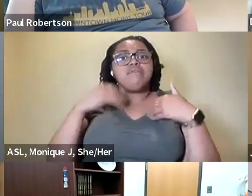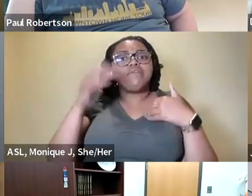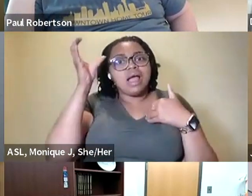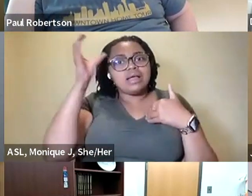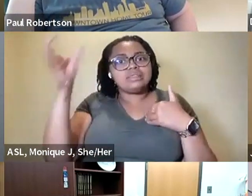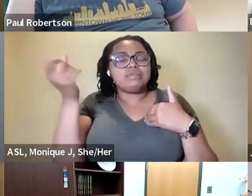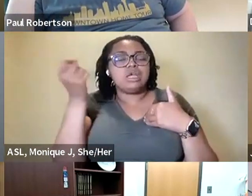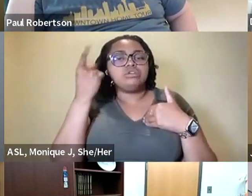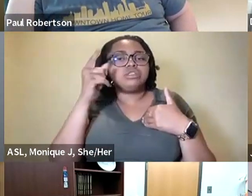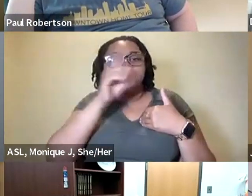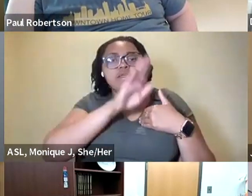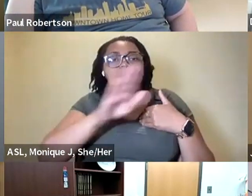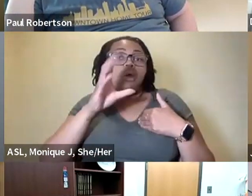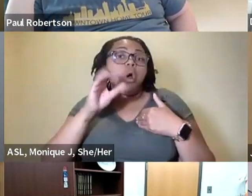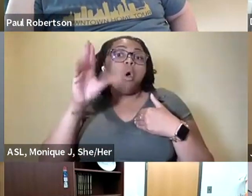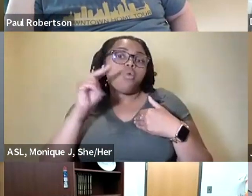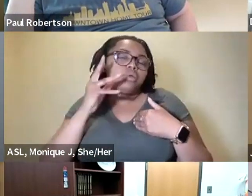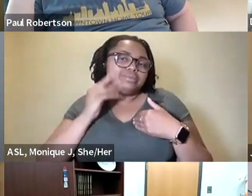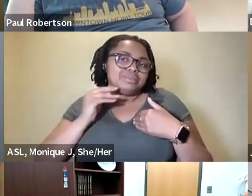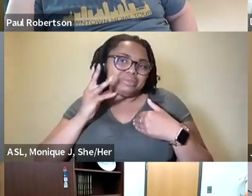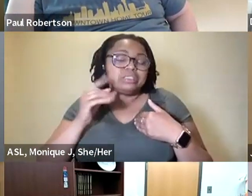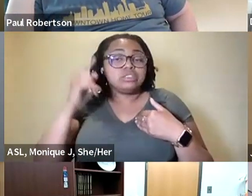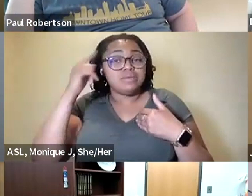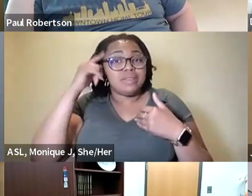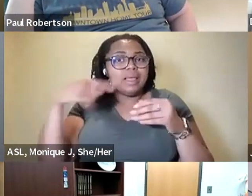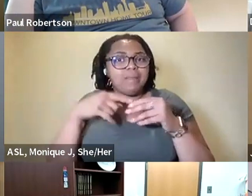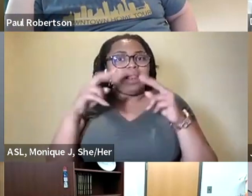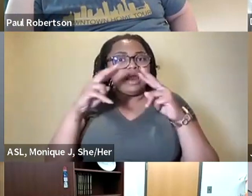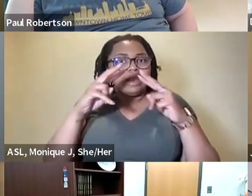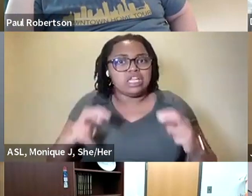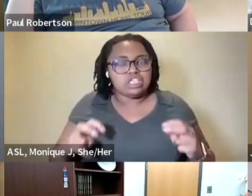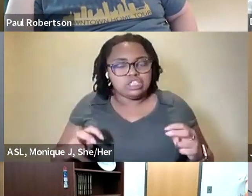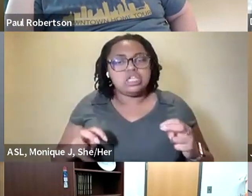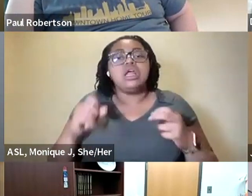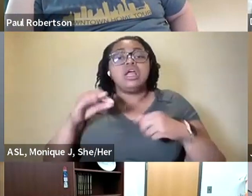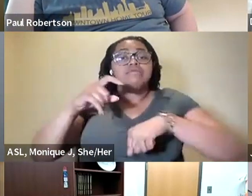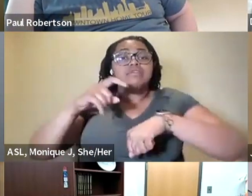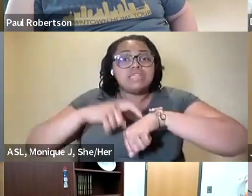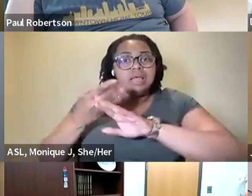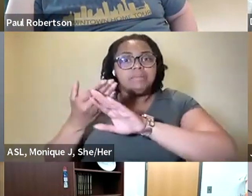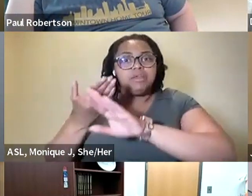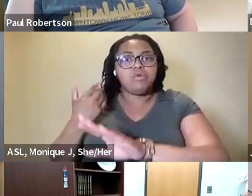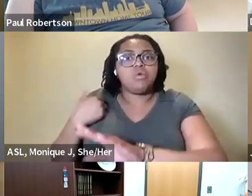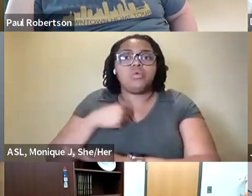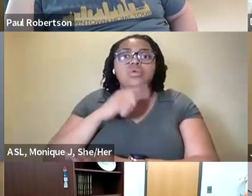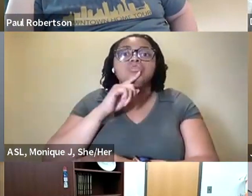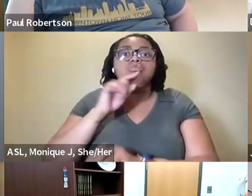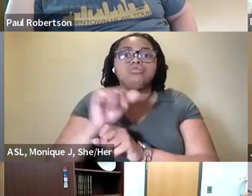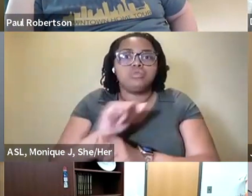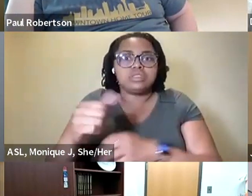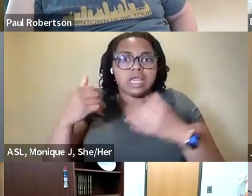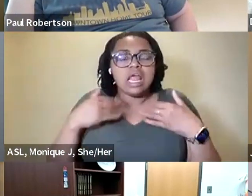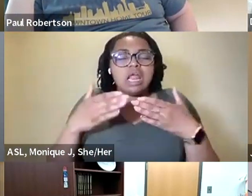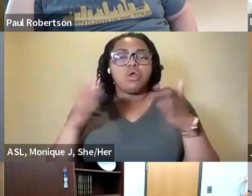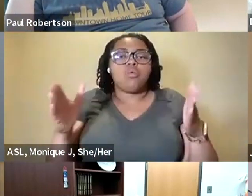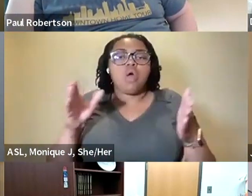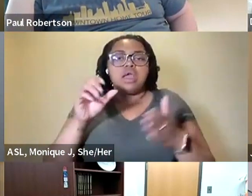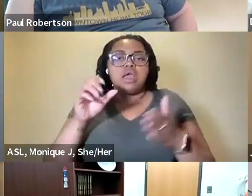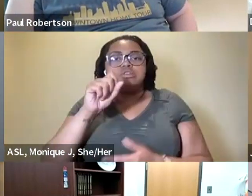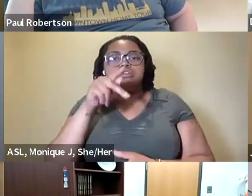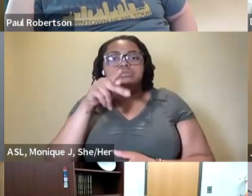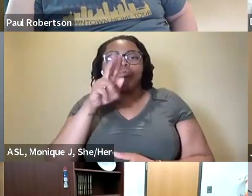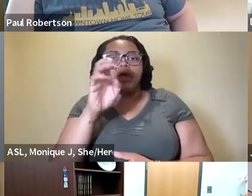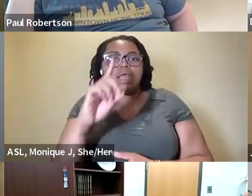experiences. So think by analogy of, you know, time before we really had a sort of widespread concept